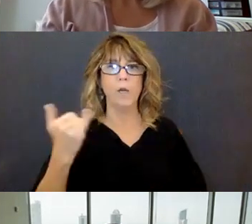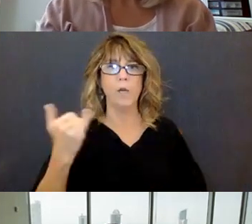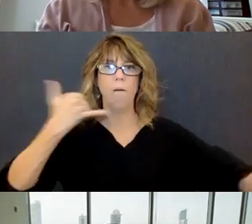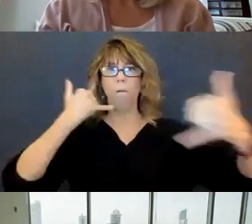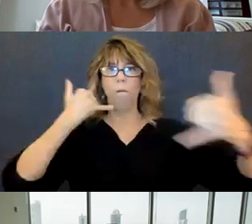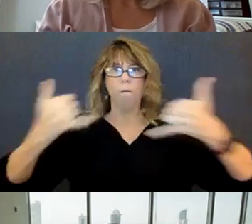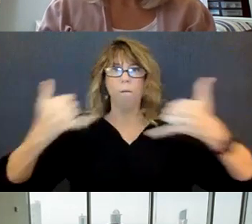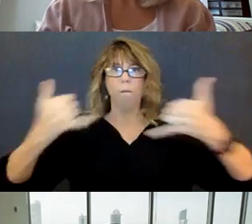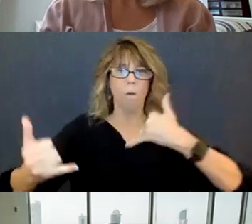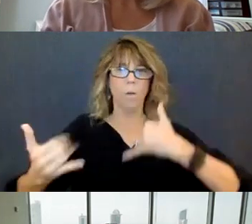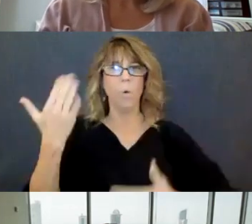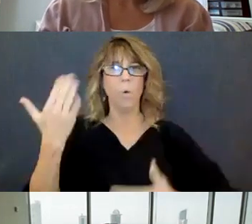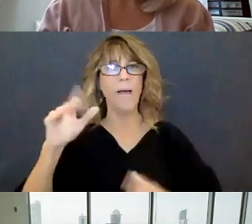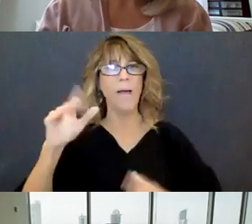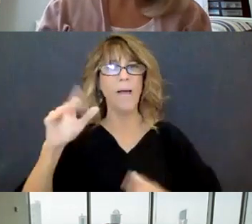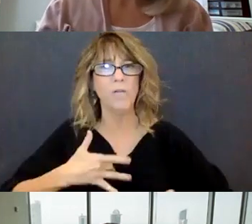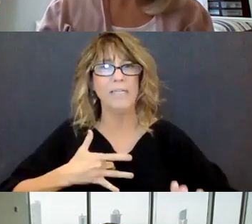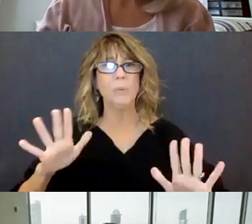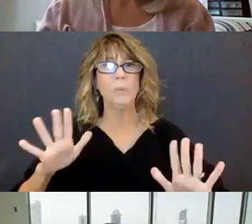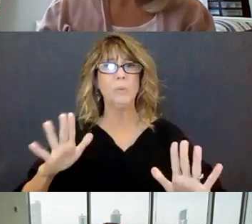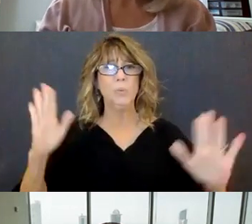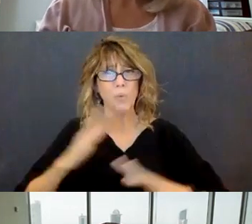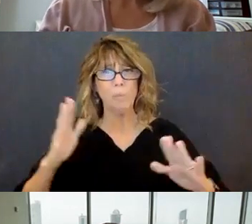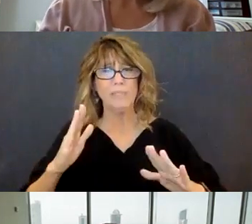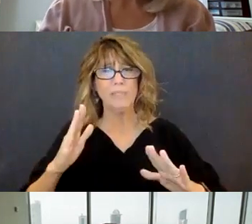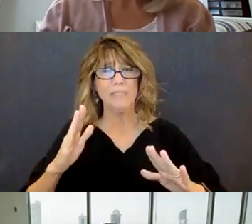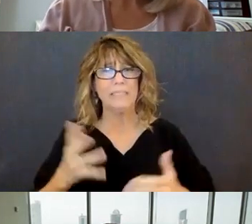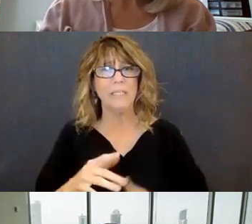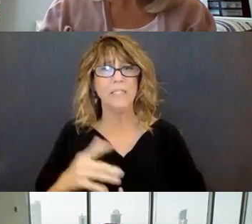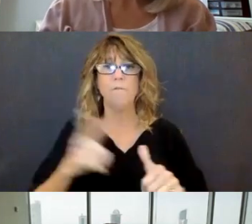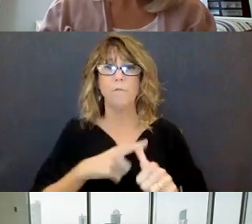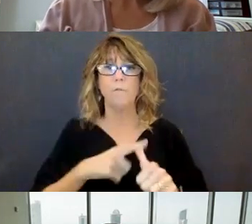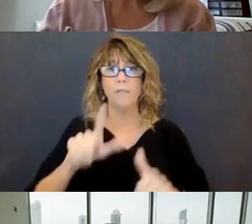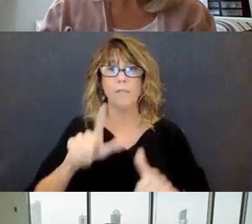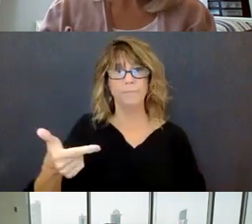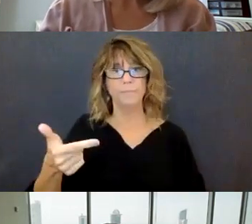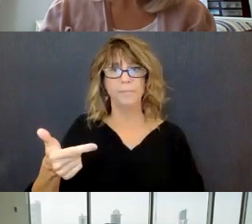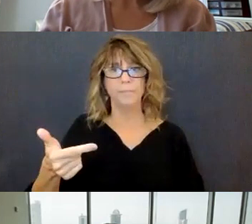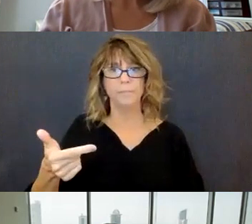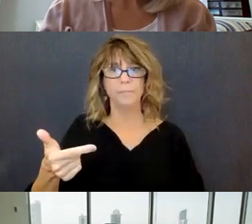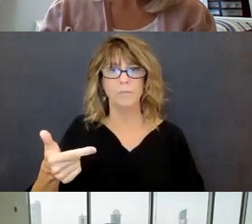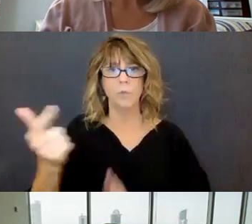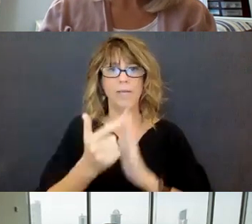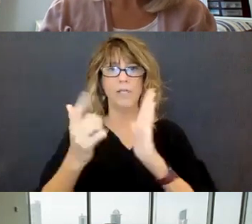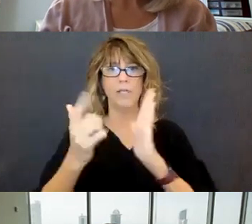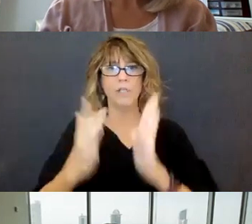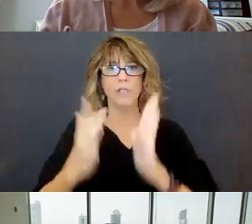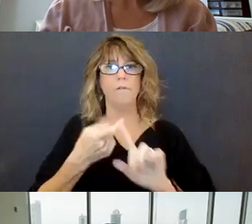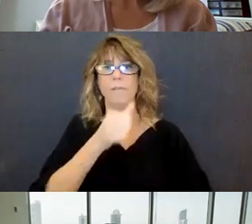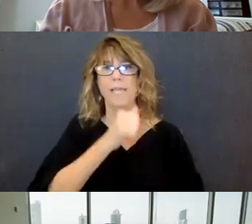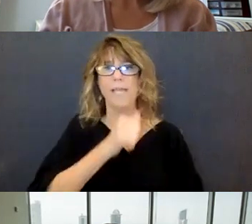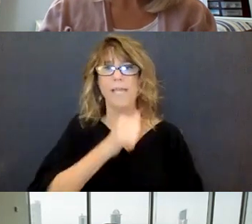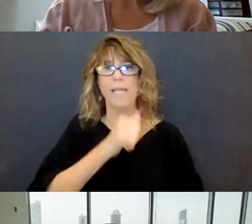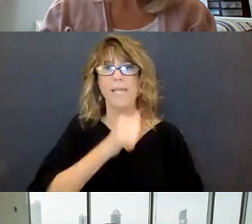in trouble. So I'm going to hand it over first to Asim Dietrich. He's an attorney for the Arizona Center for Disability